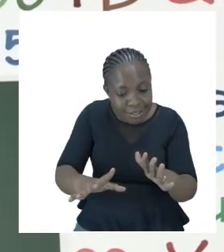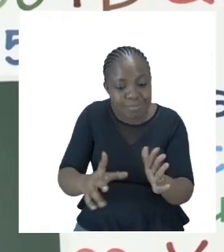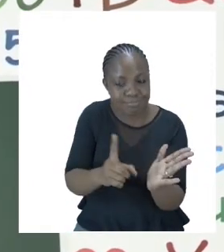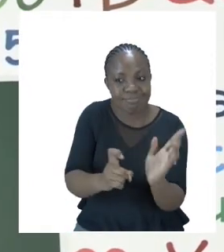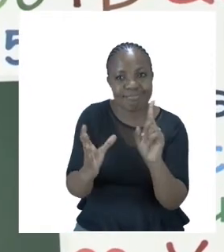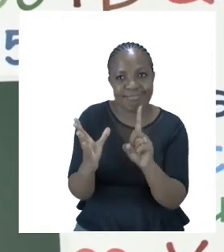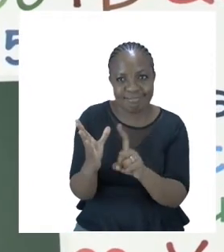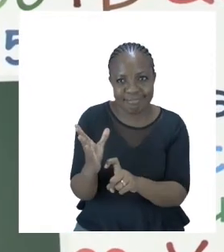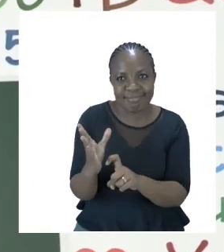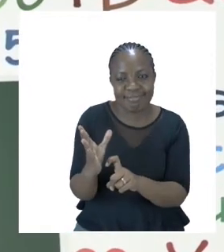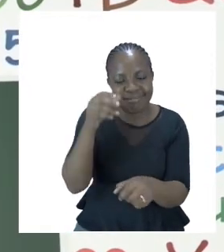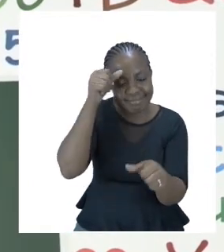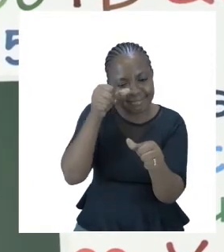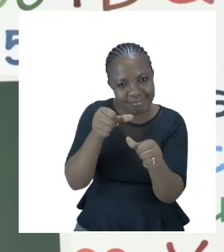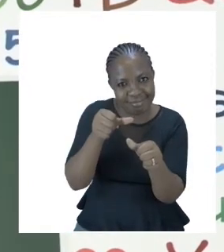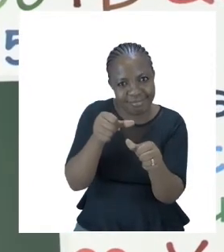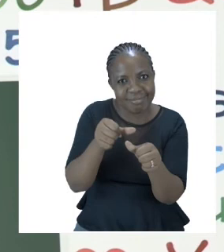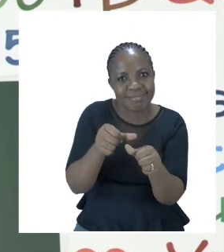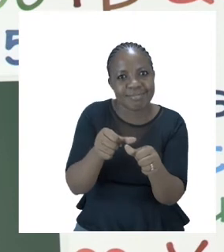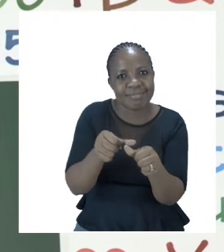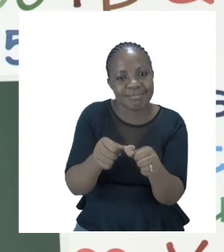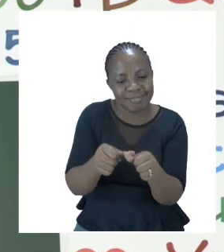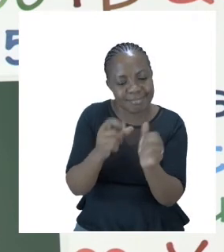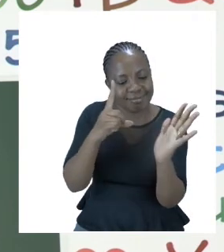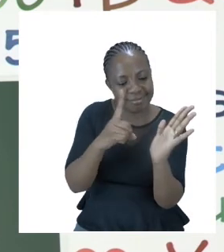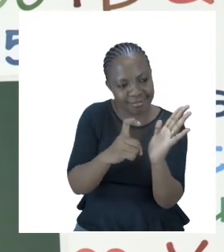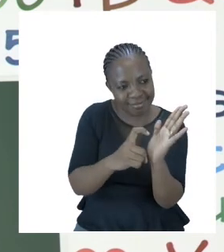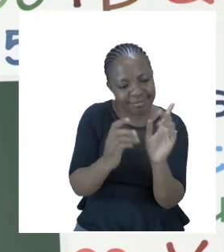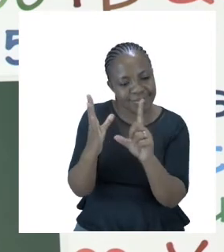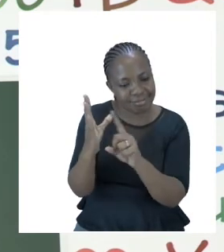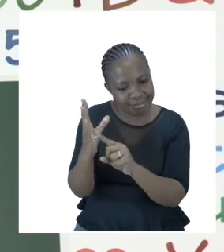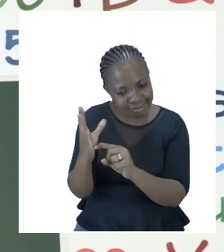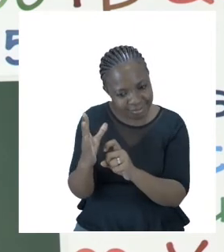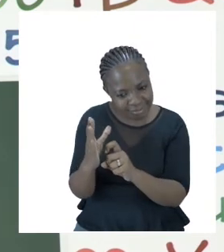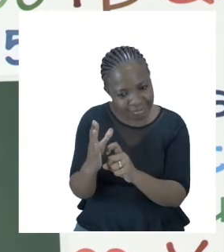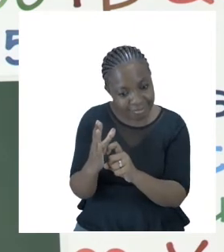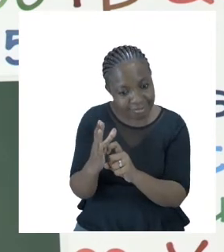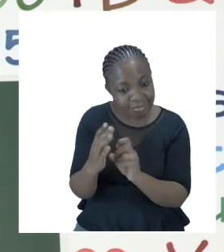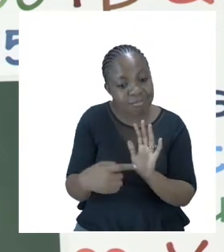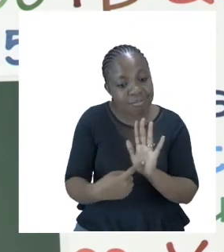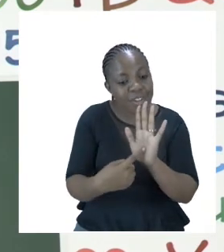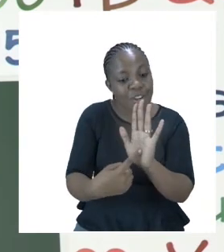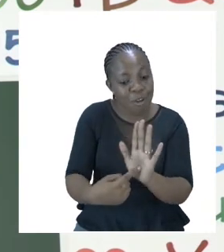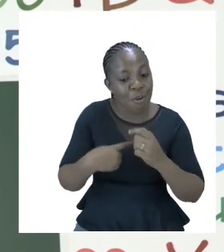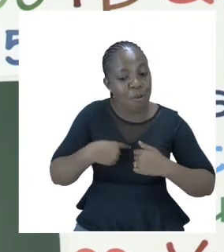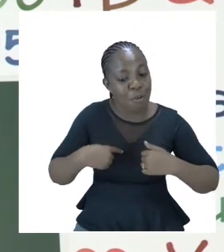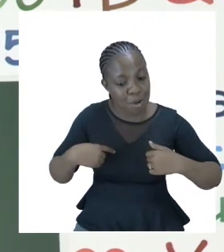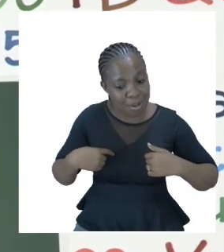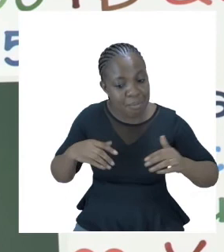Remember, grade twos. Sanitizing means that we are responsible responsible boys and